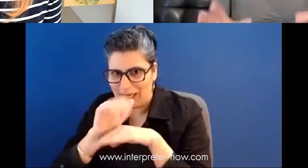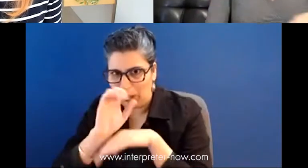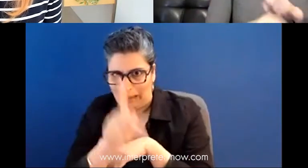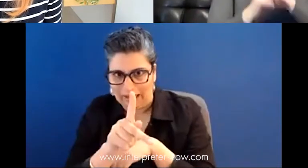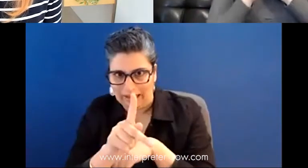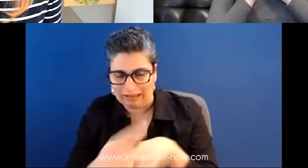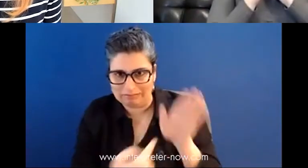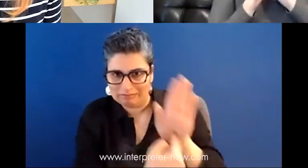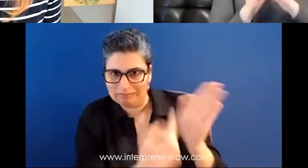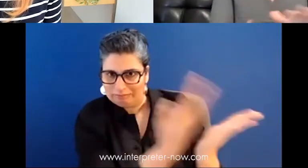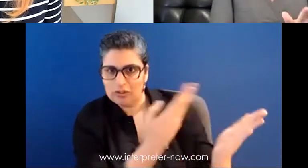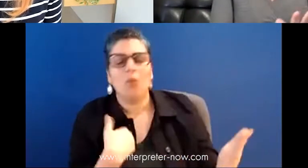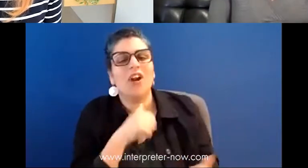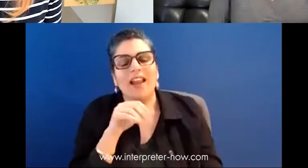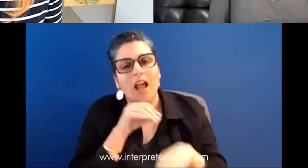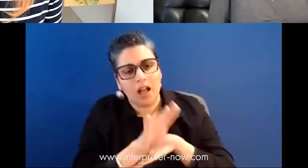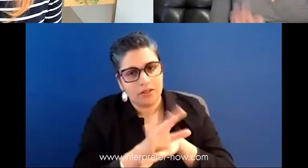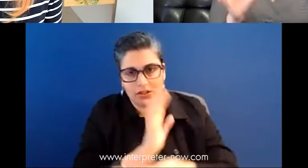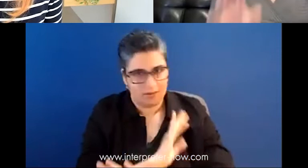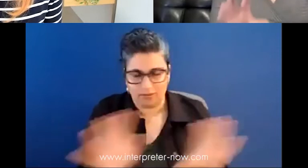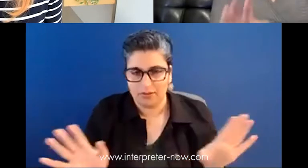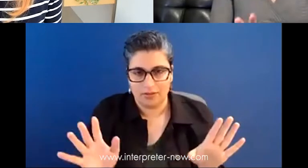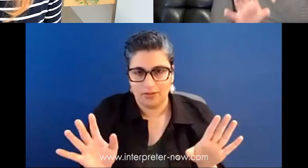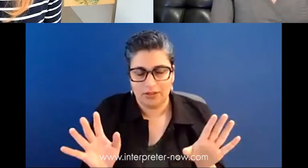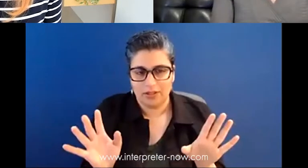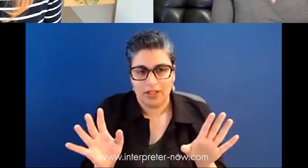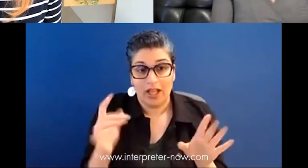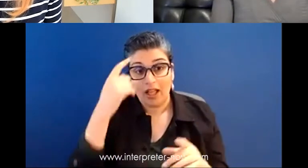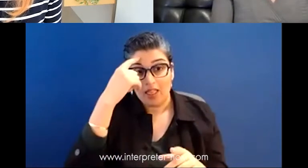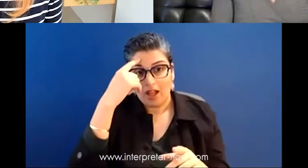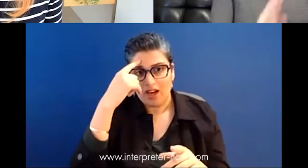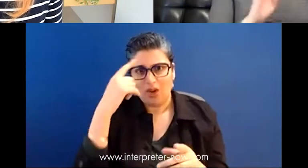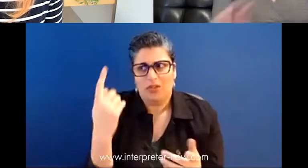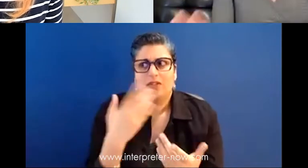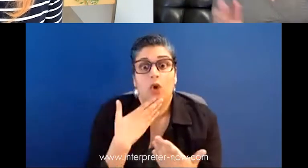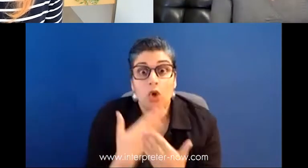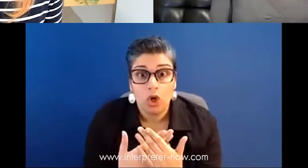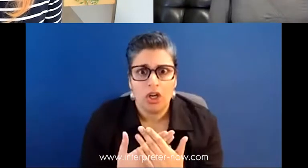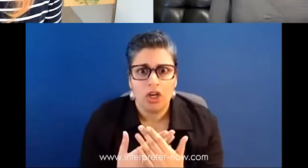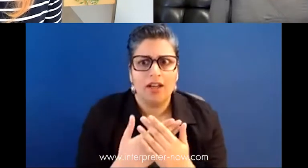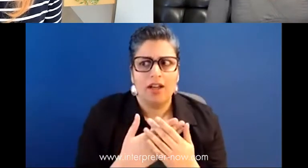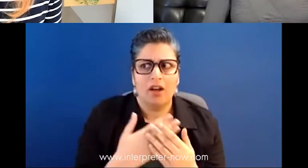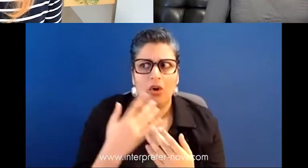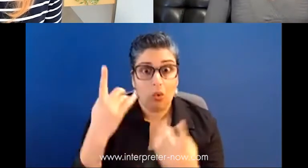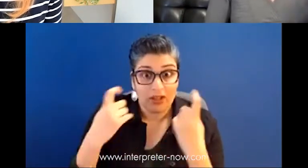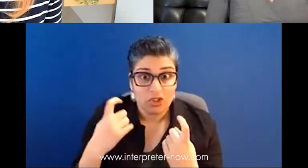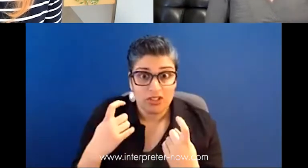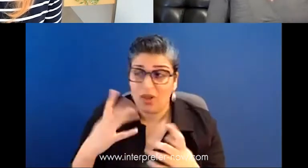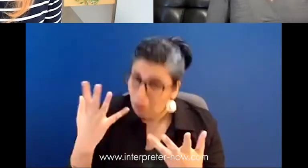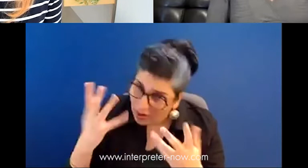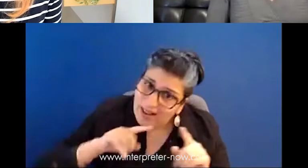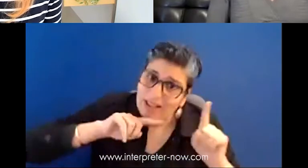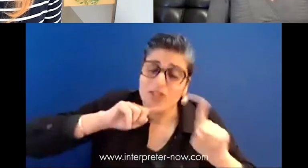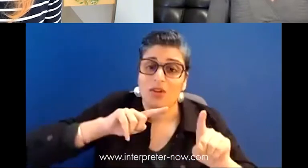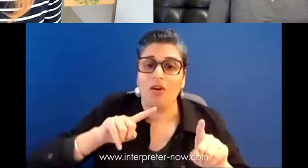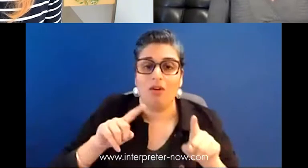We're not consultants. It's purely just, I thought it was a worthwhile question to answer, and I'd be happy to do it for them as long as I have a chance